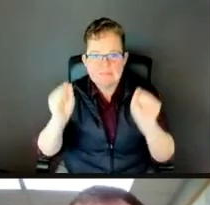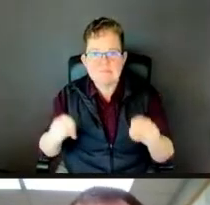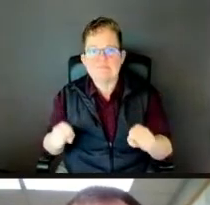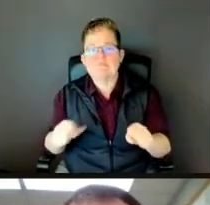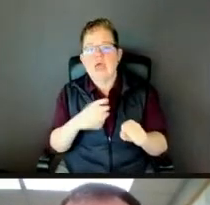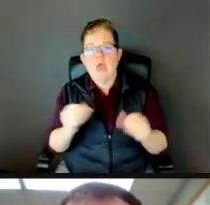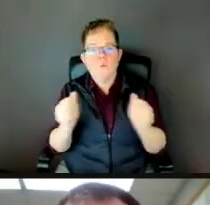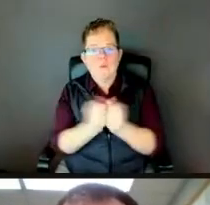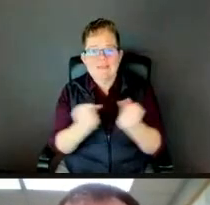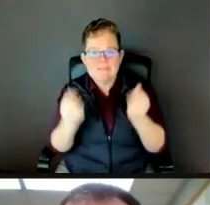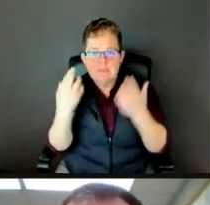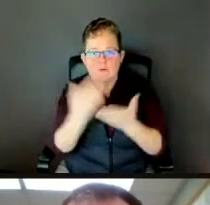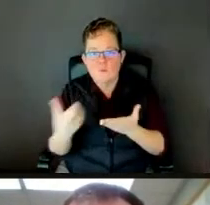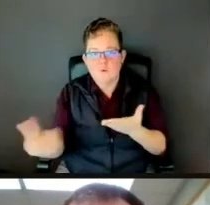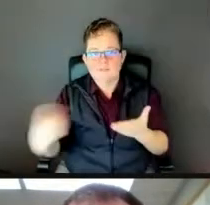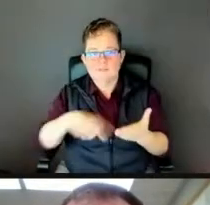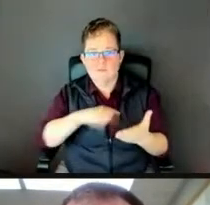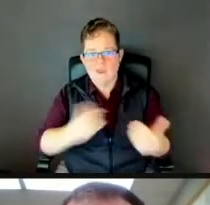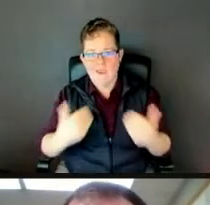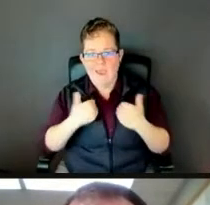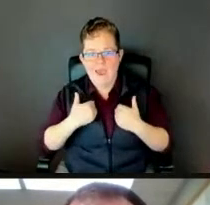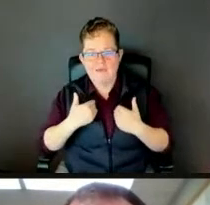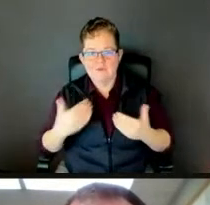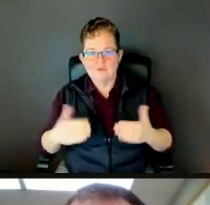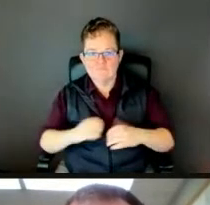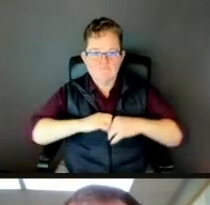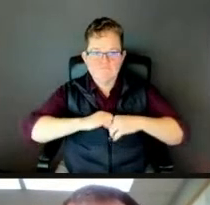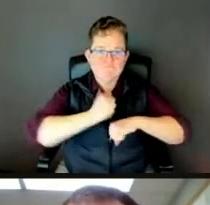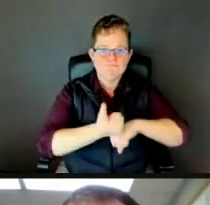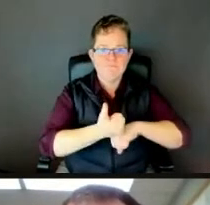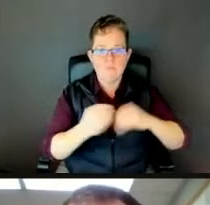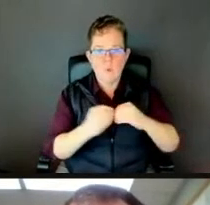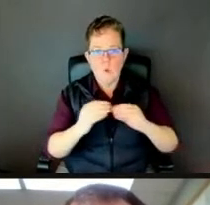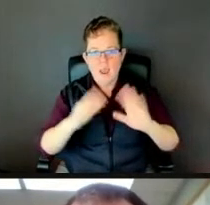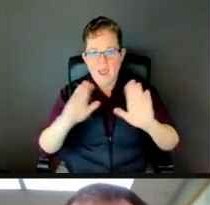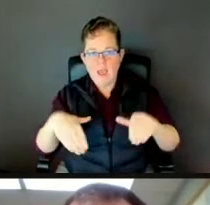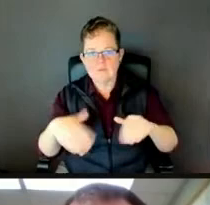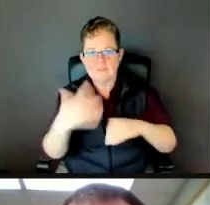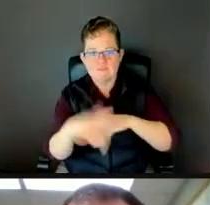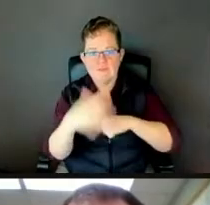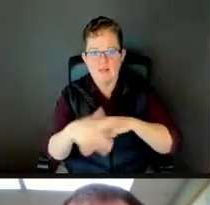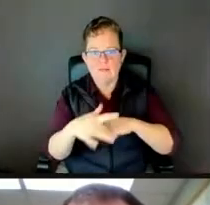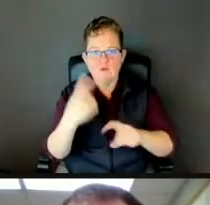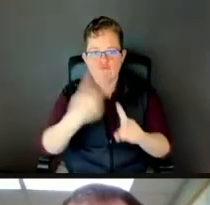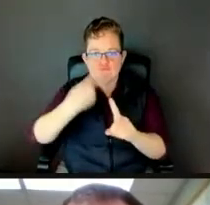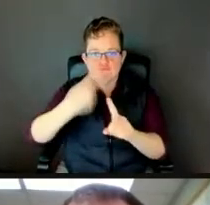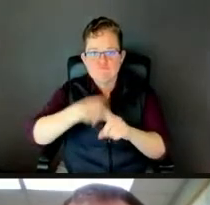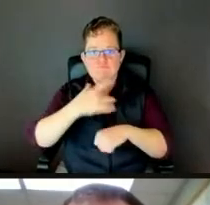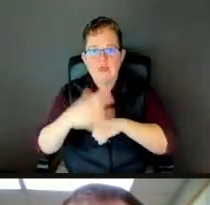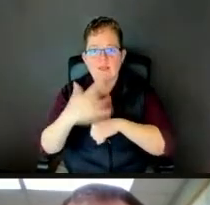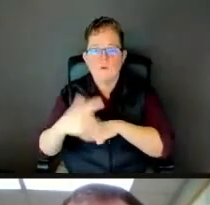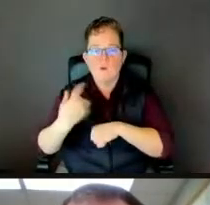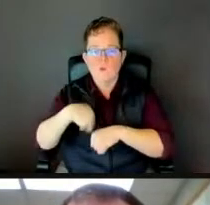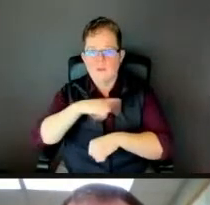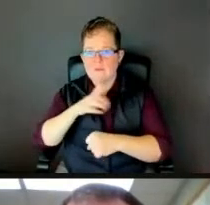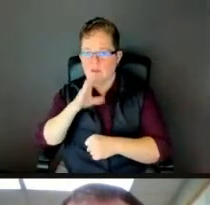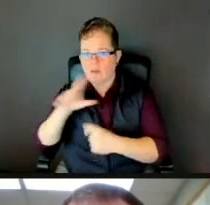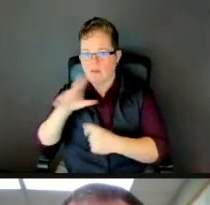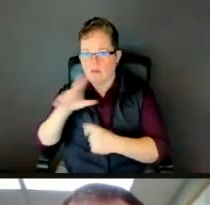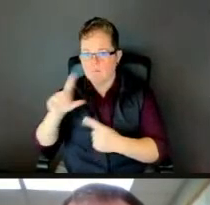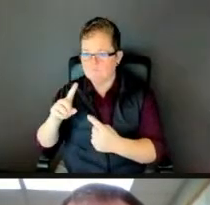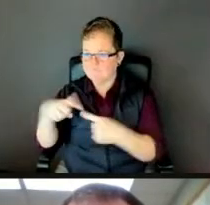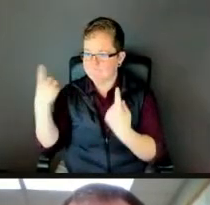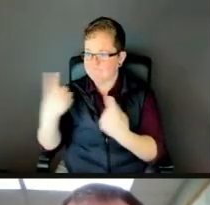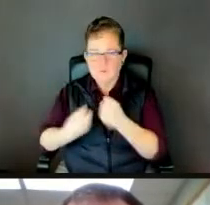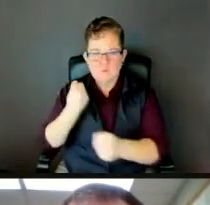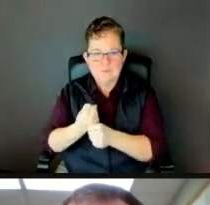as many resources we have to getting more housing stock online. We have been discussing for the last couple of